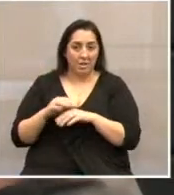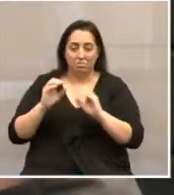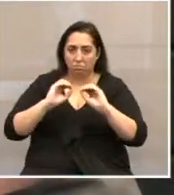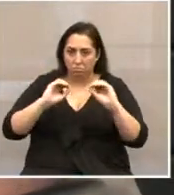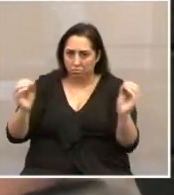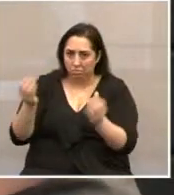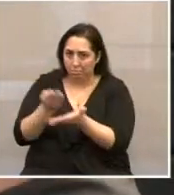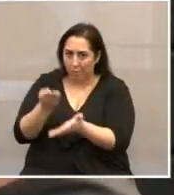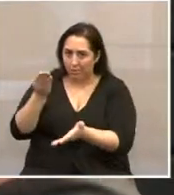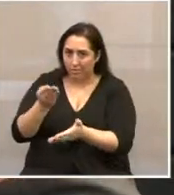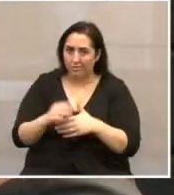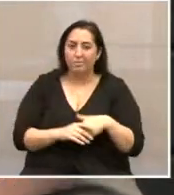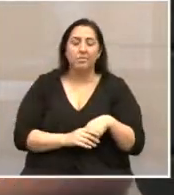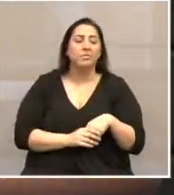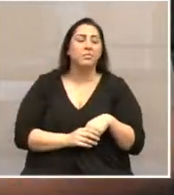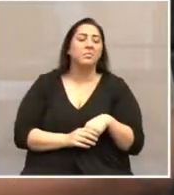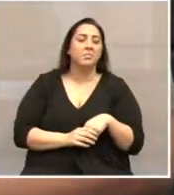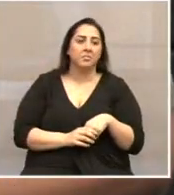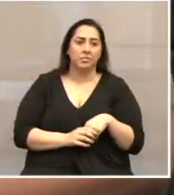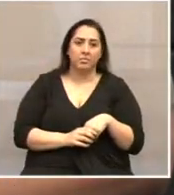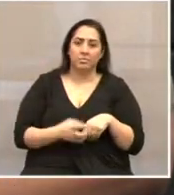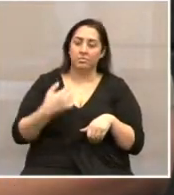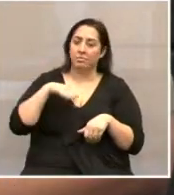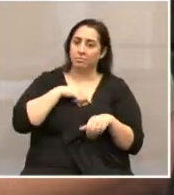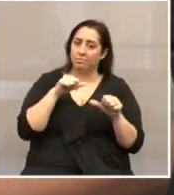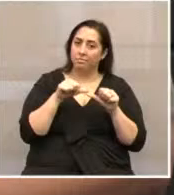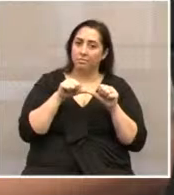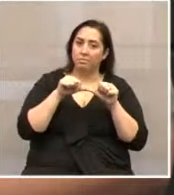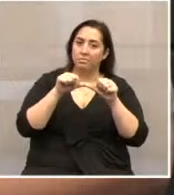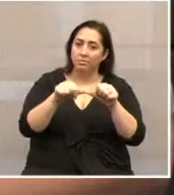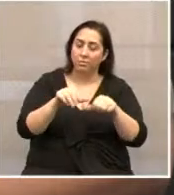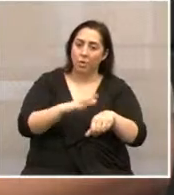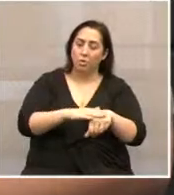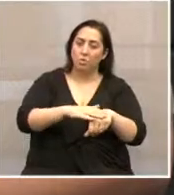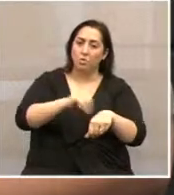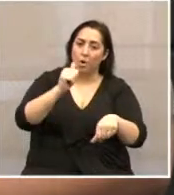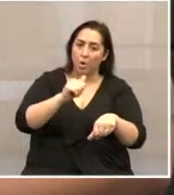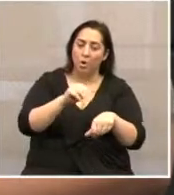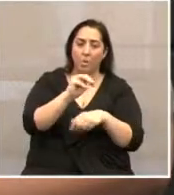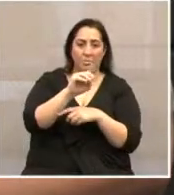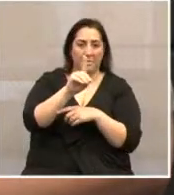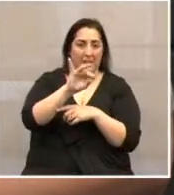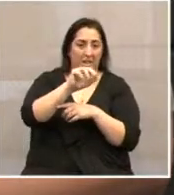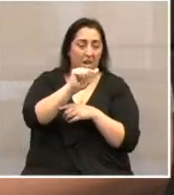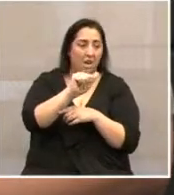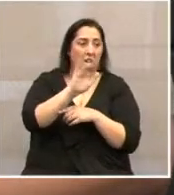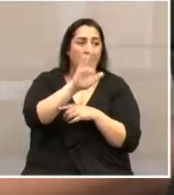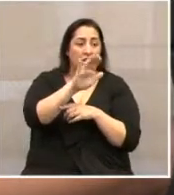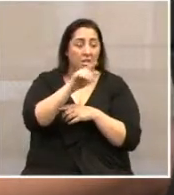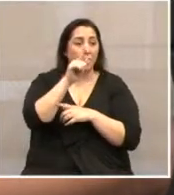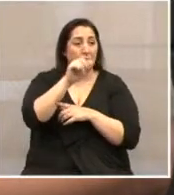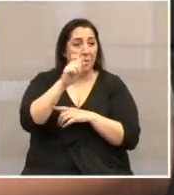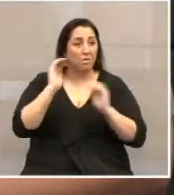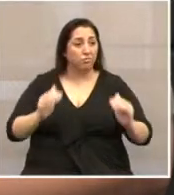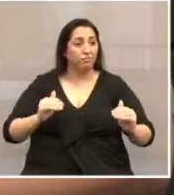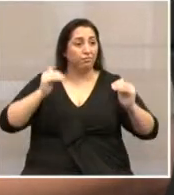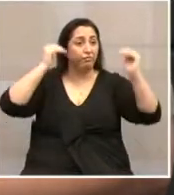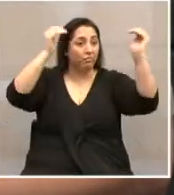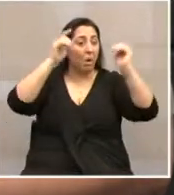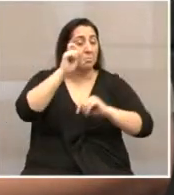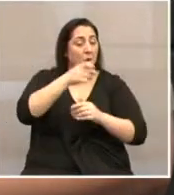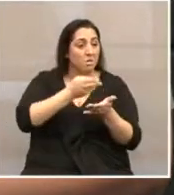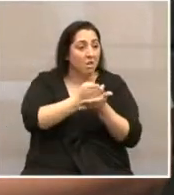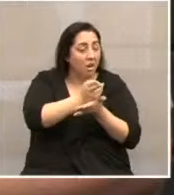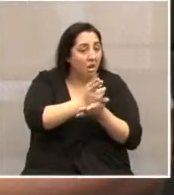evidence. We've been consistent in calling on Spanish language media outlets to uphold a higher standard of journalistic standards